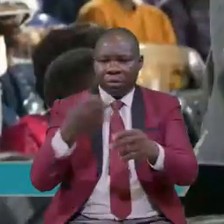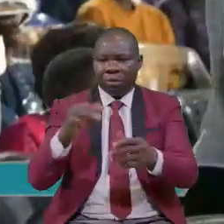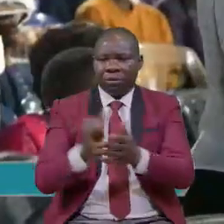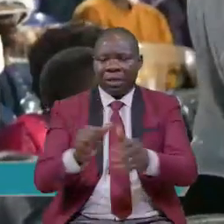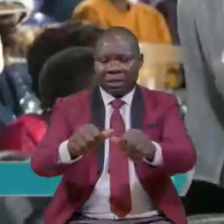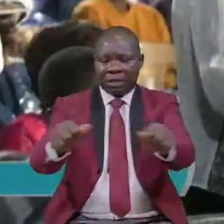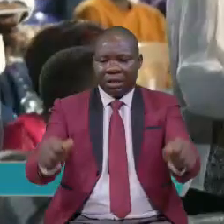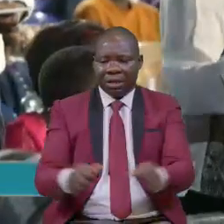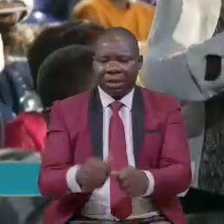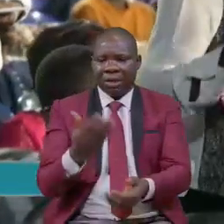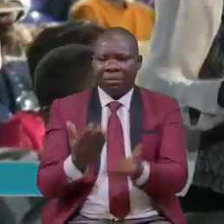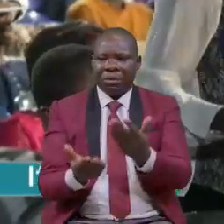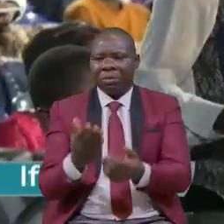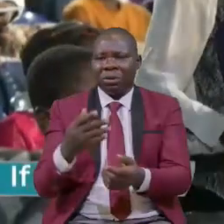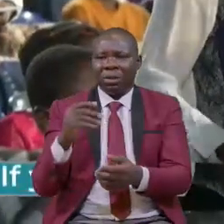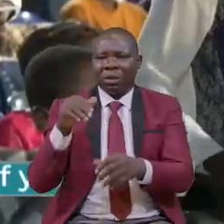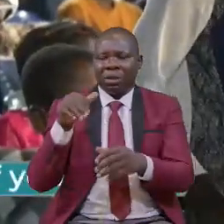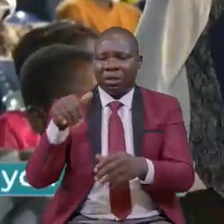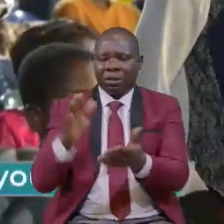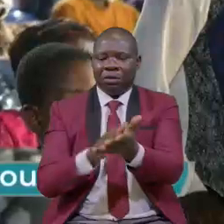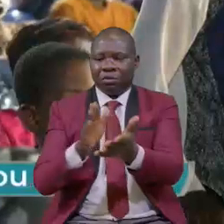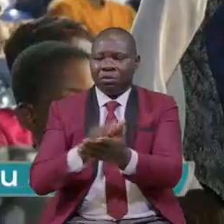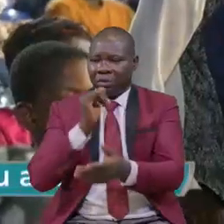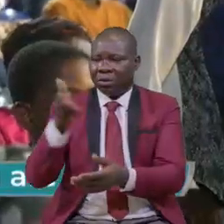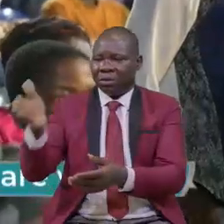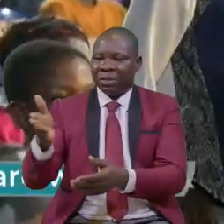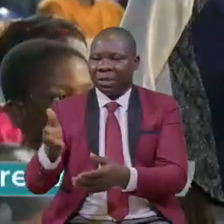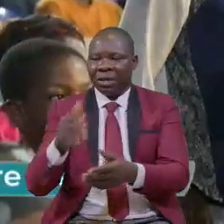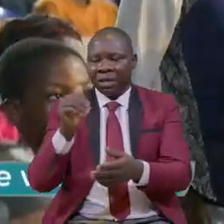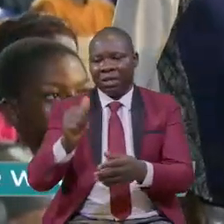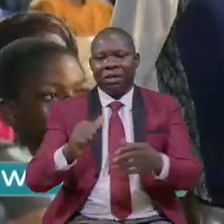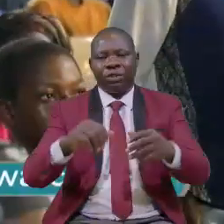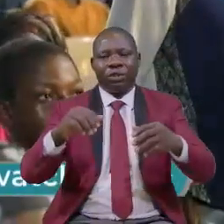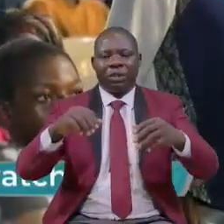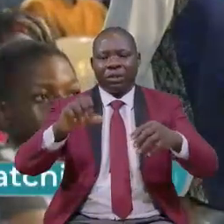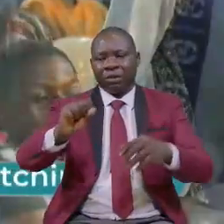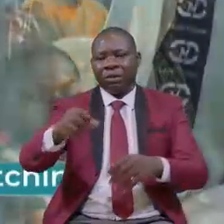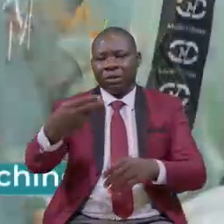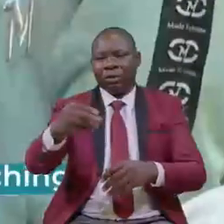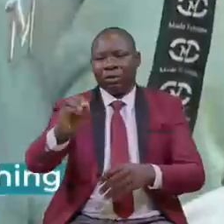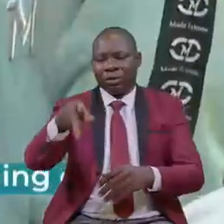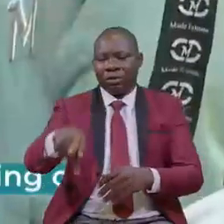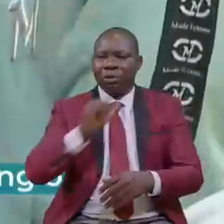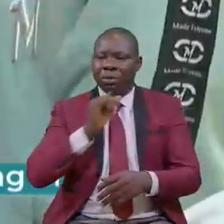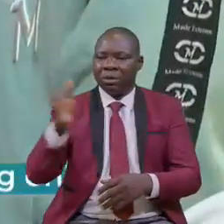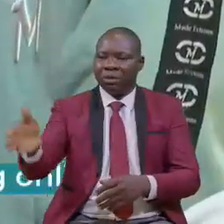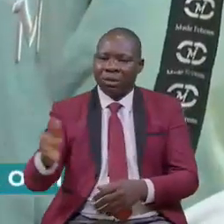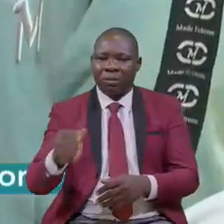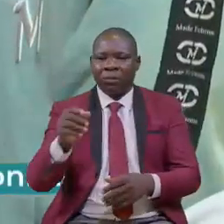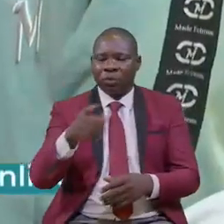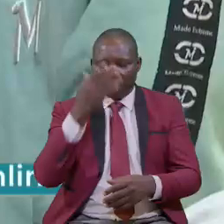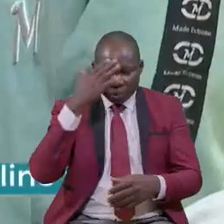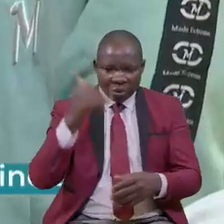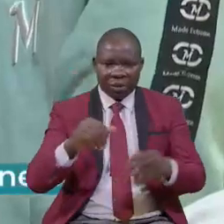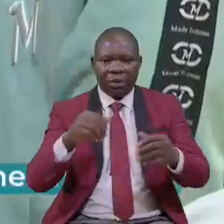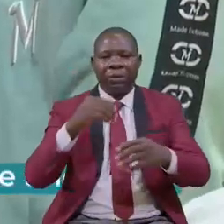this area, mention my name there. Just give it and let every detail you